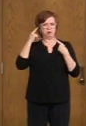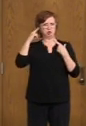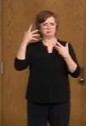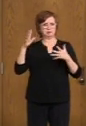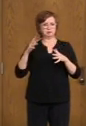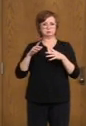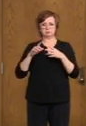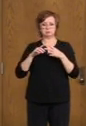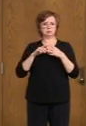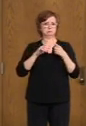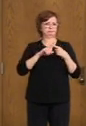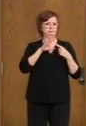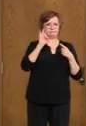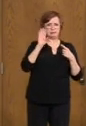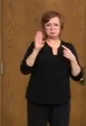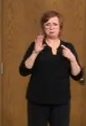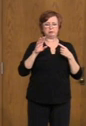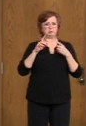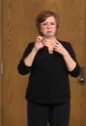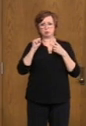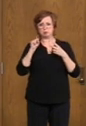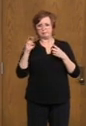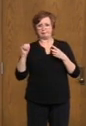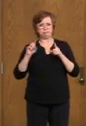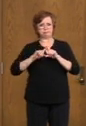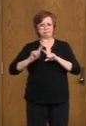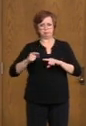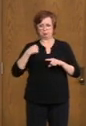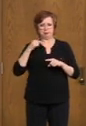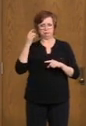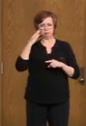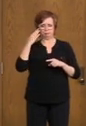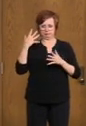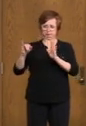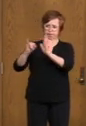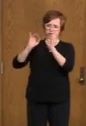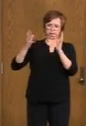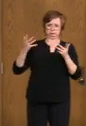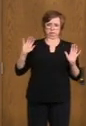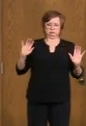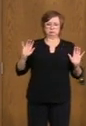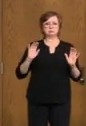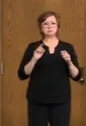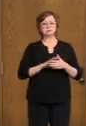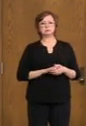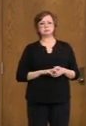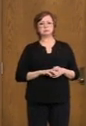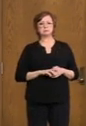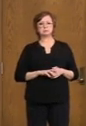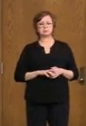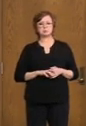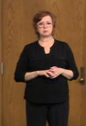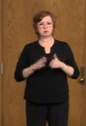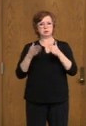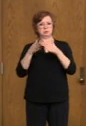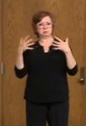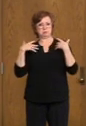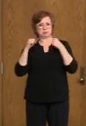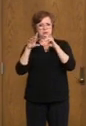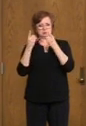named via social media and other methods. But rest assured, as public health is aware of these, they are